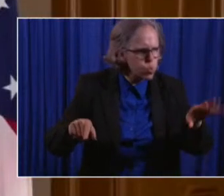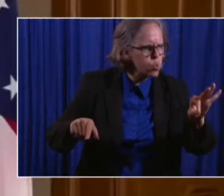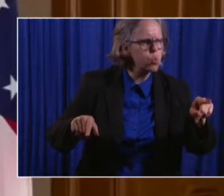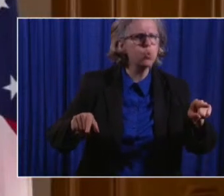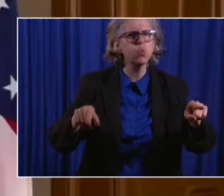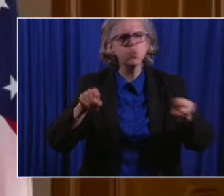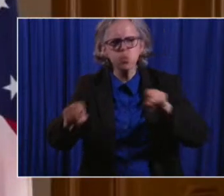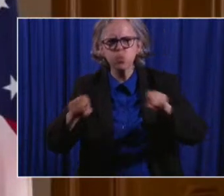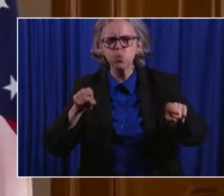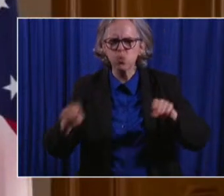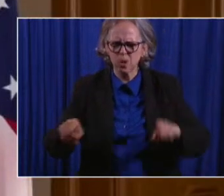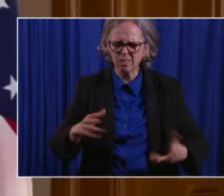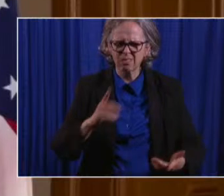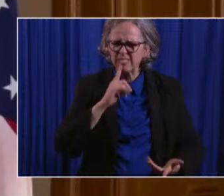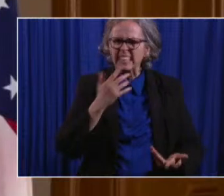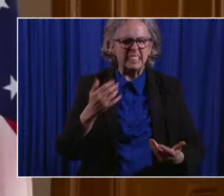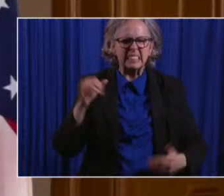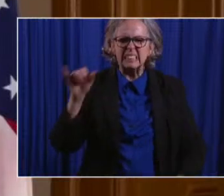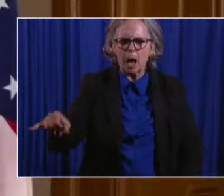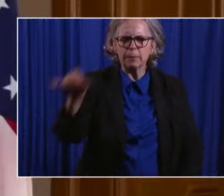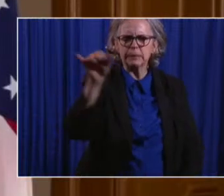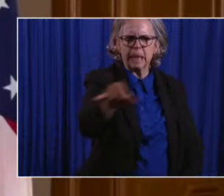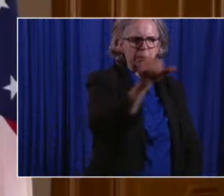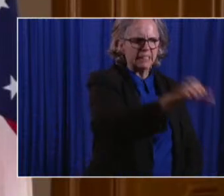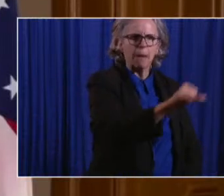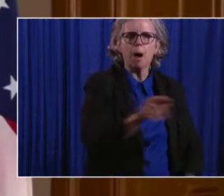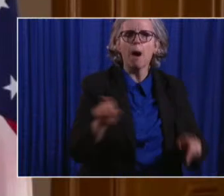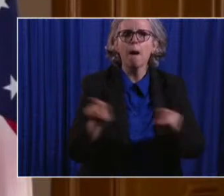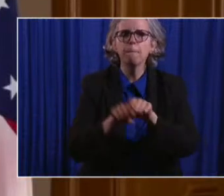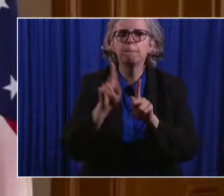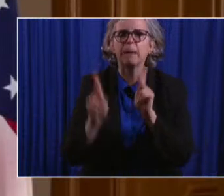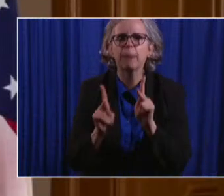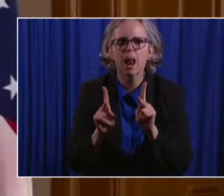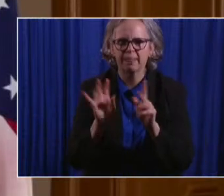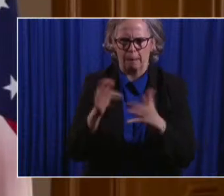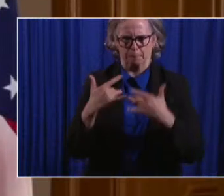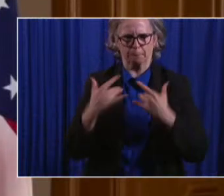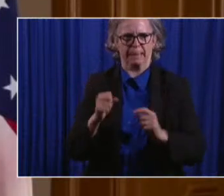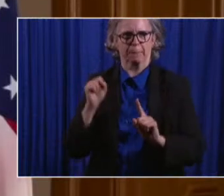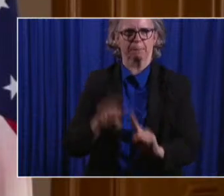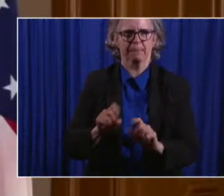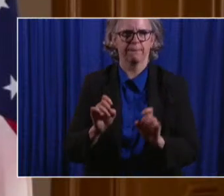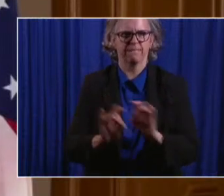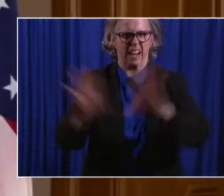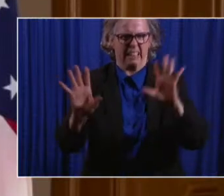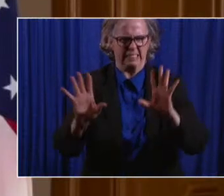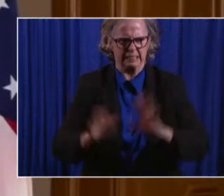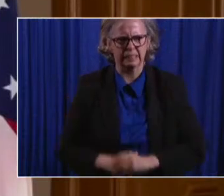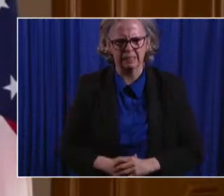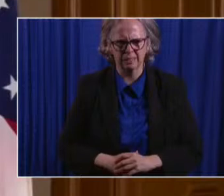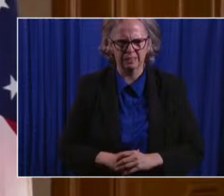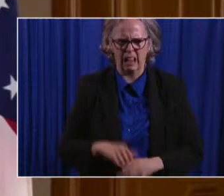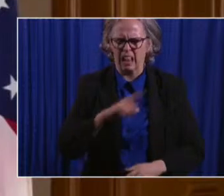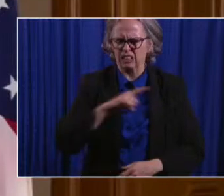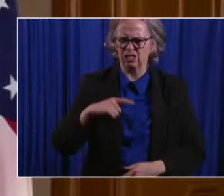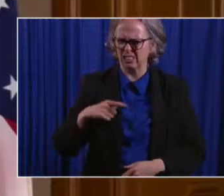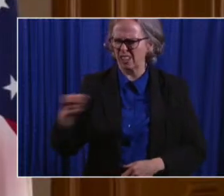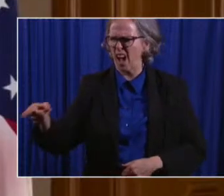after time after time. So I don't care what the legislature calls it,